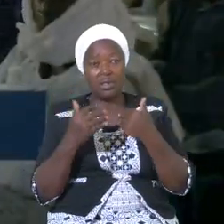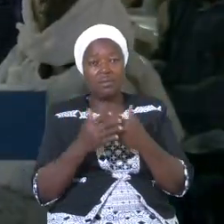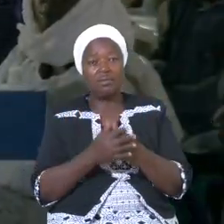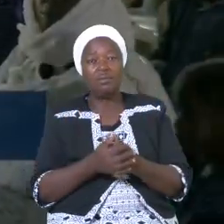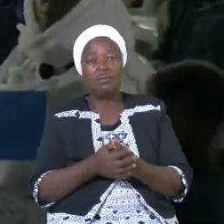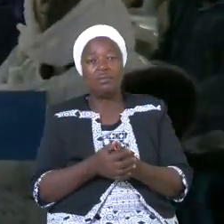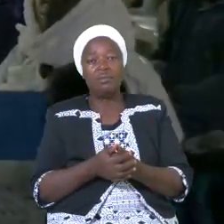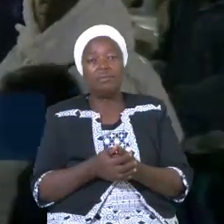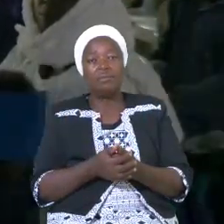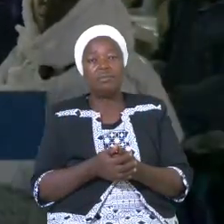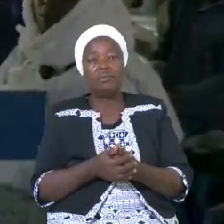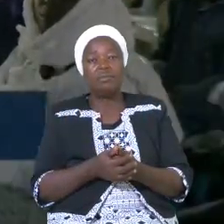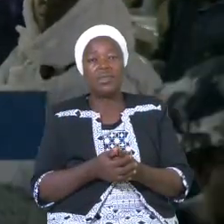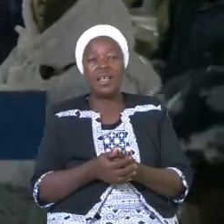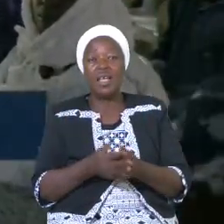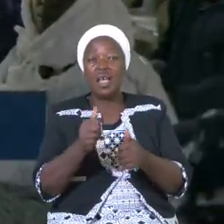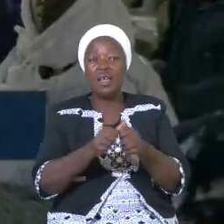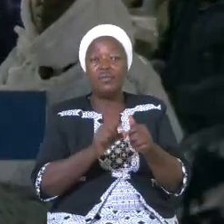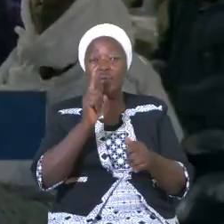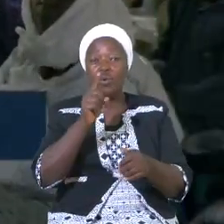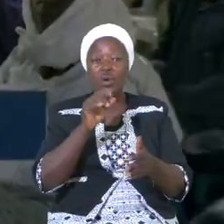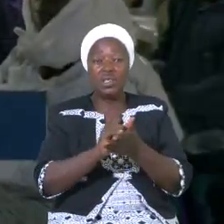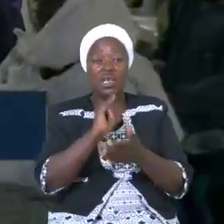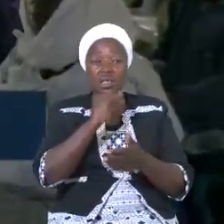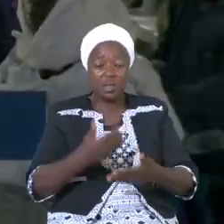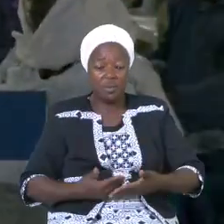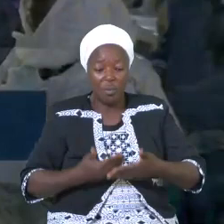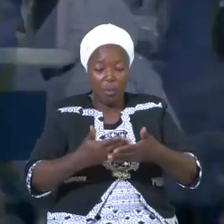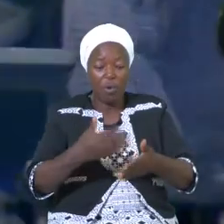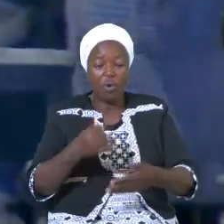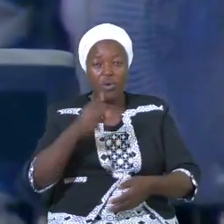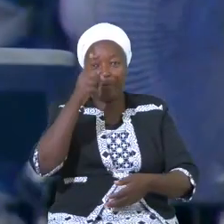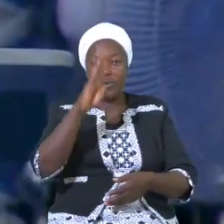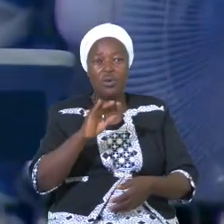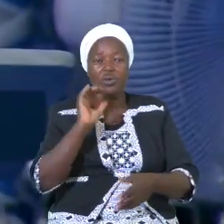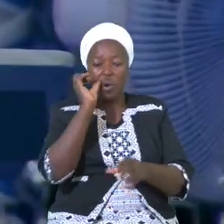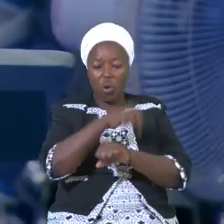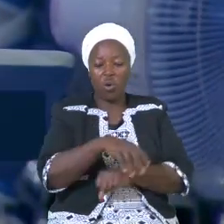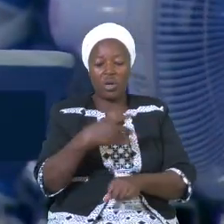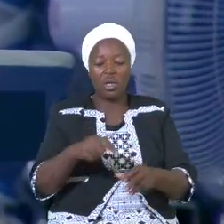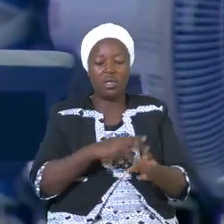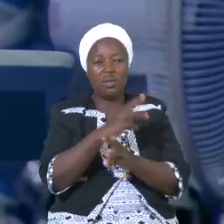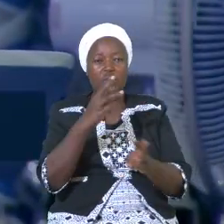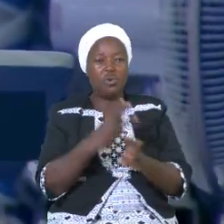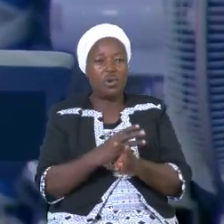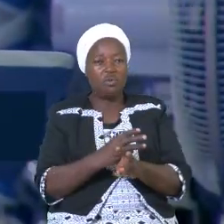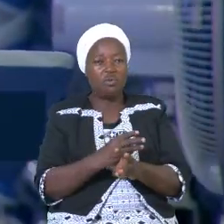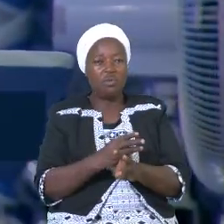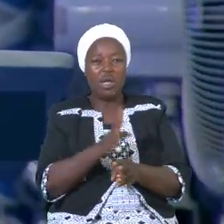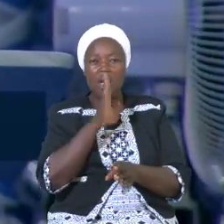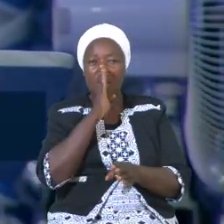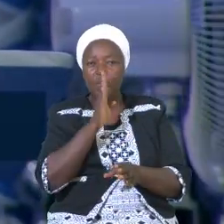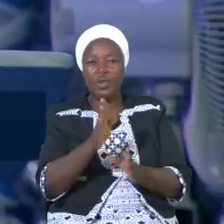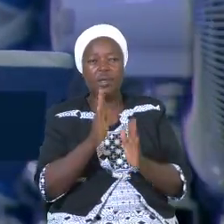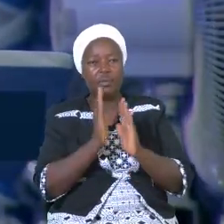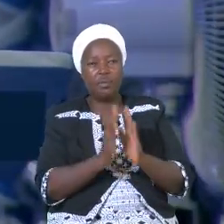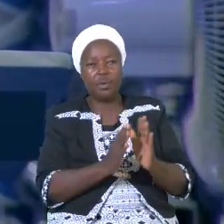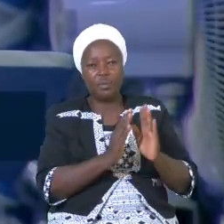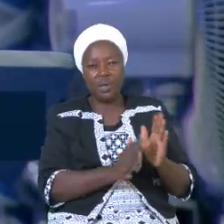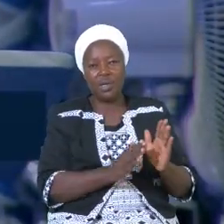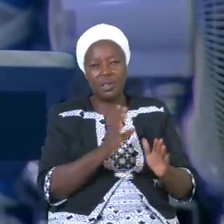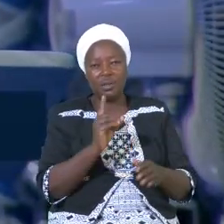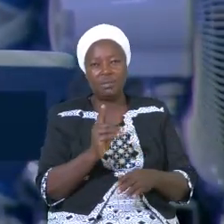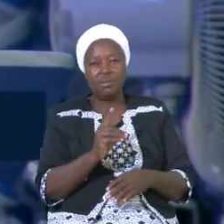everyone that is born of god over commits the world get yourself ready and